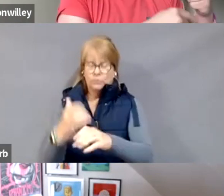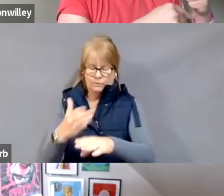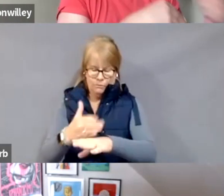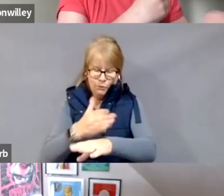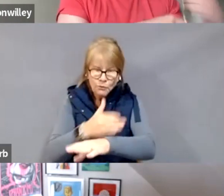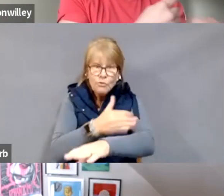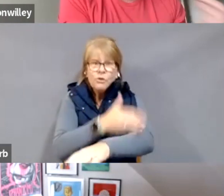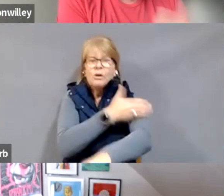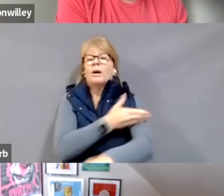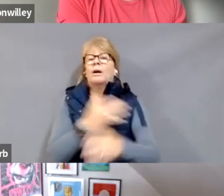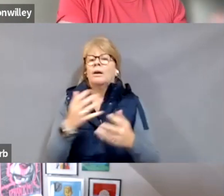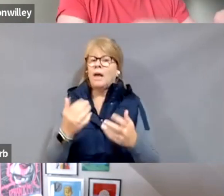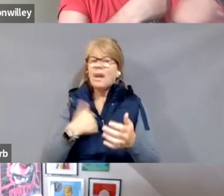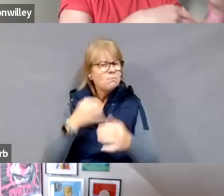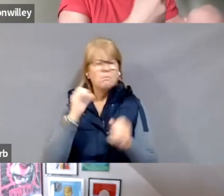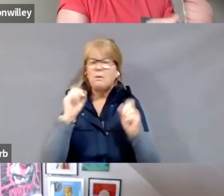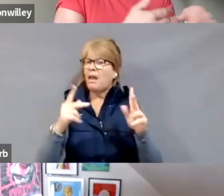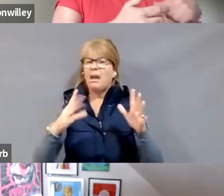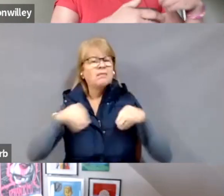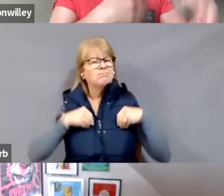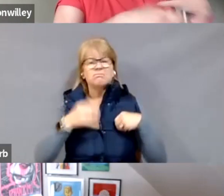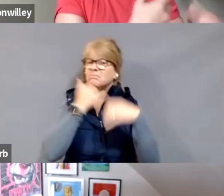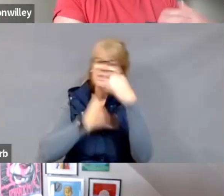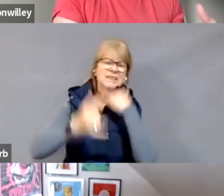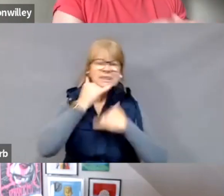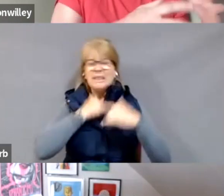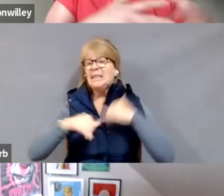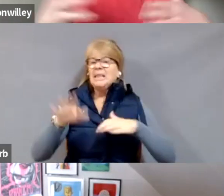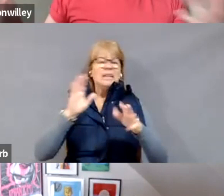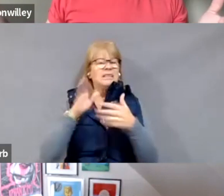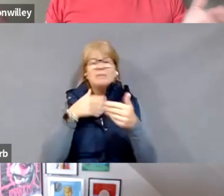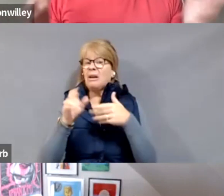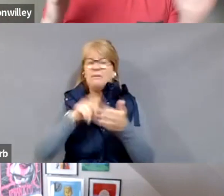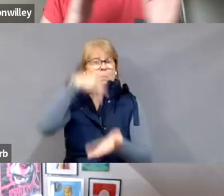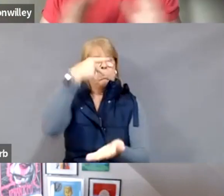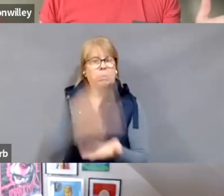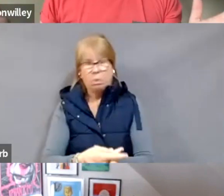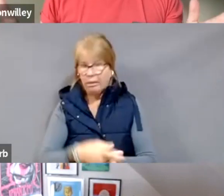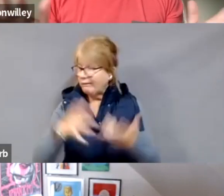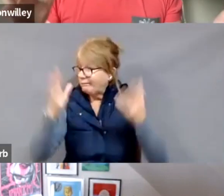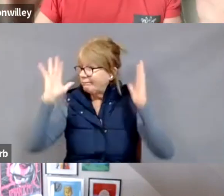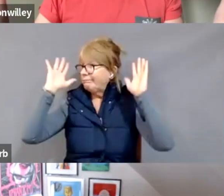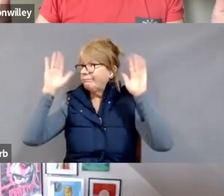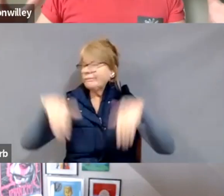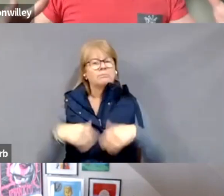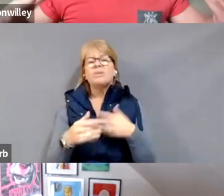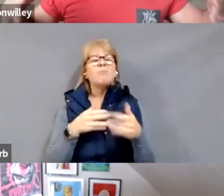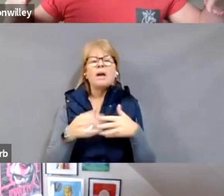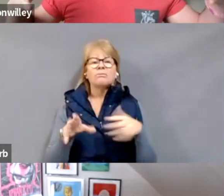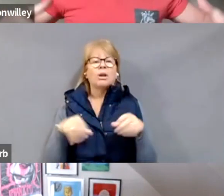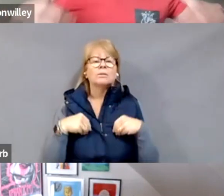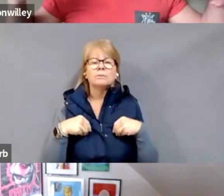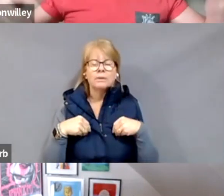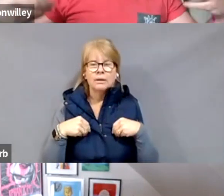want to, and I don't mind making mistakes, and I don't mind fumbling on my face and doing a terrible thing. I don't mind that. That doesn't matter as long as